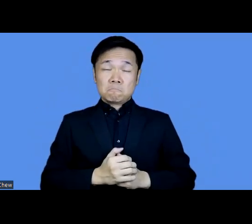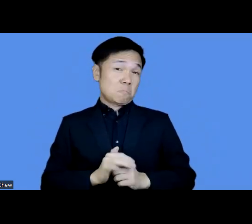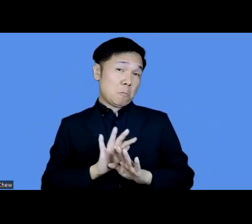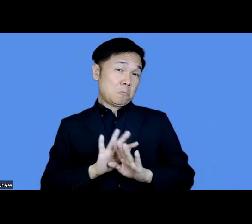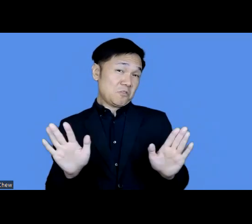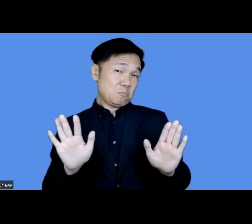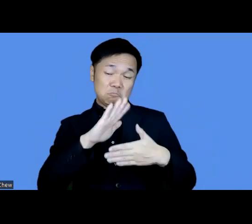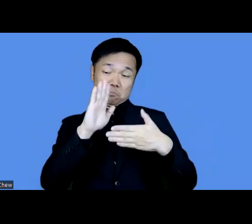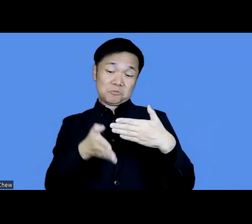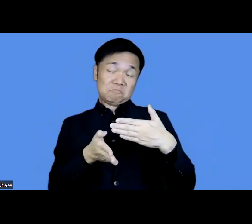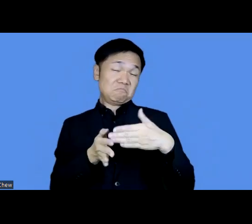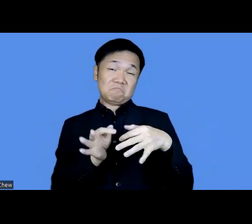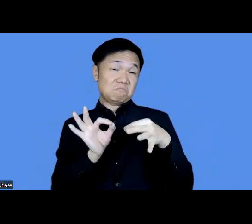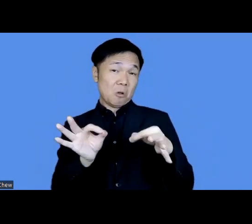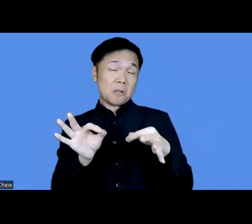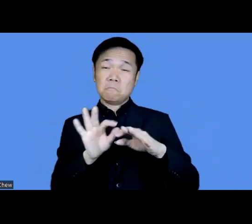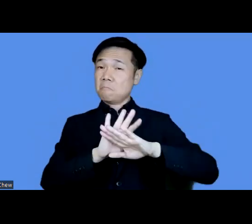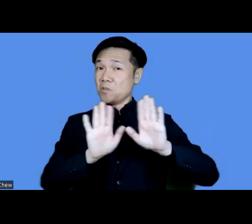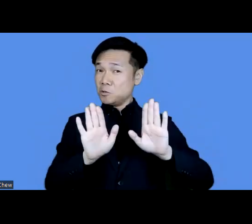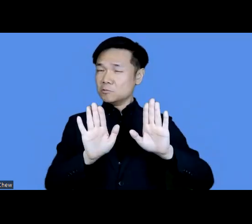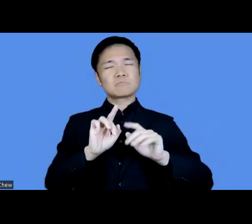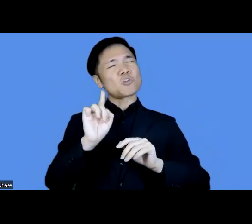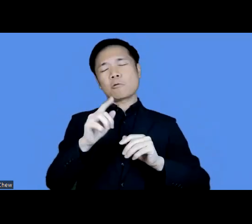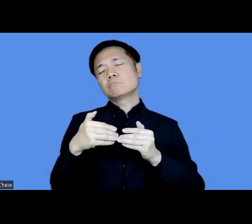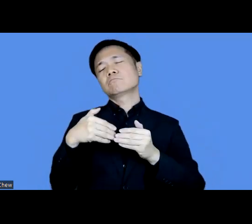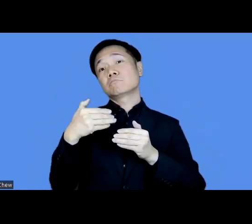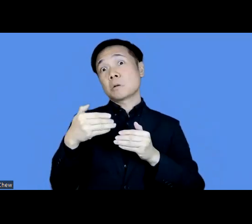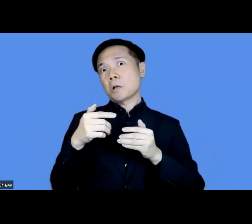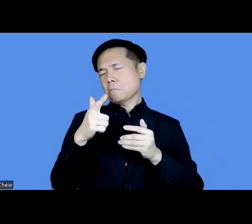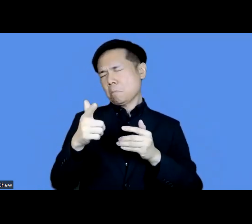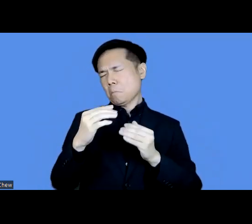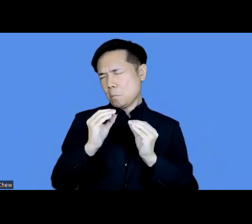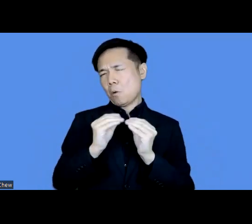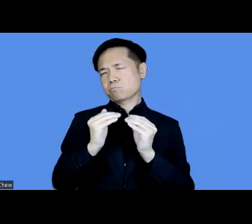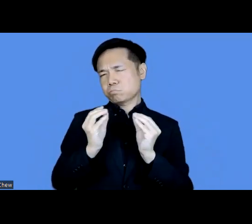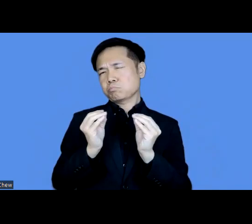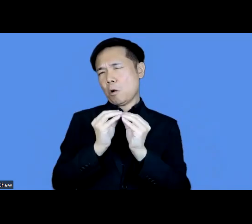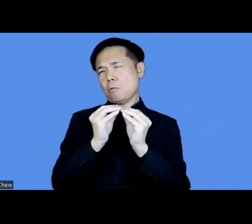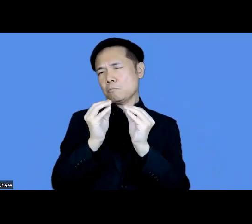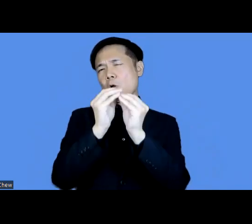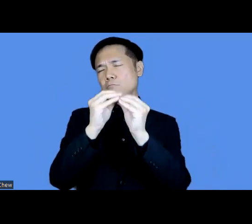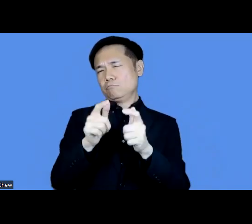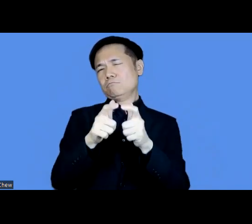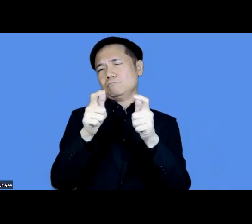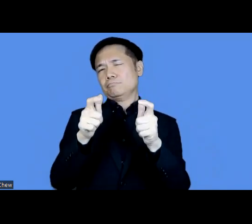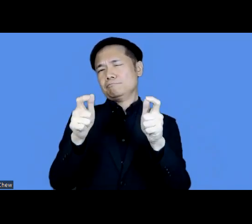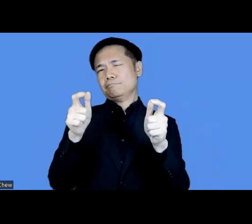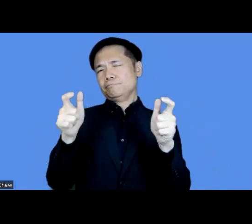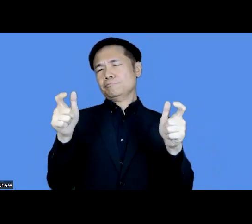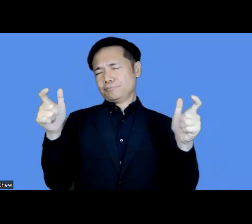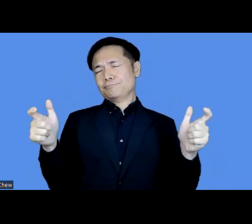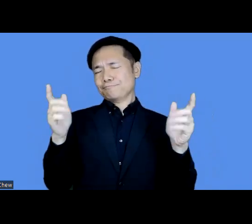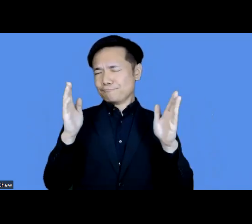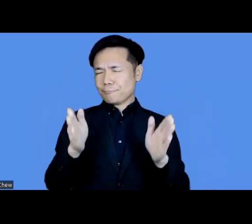done. And we are really far from reaching what we